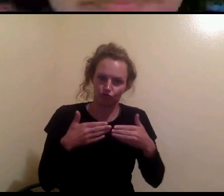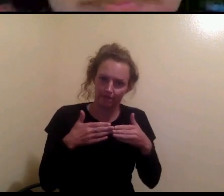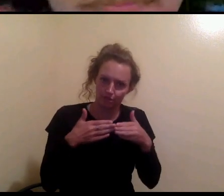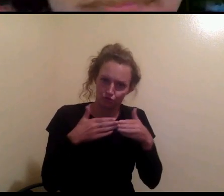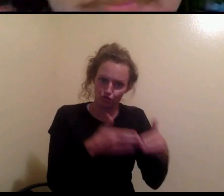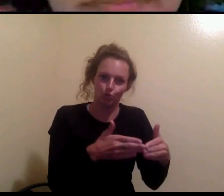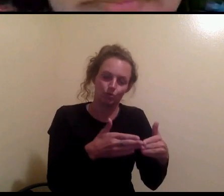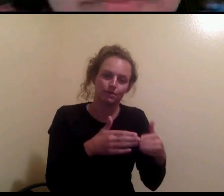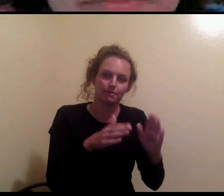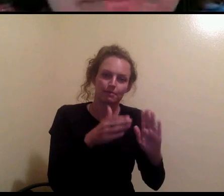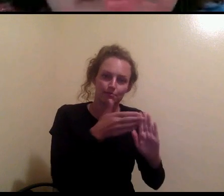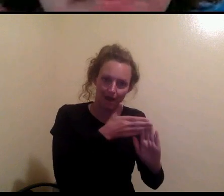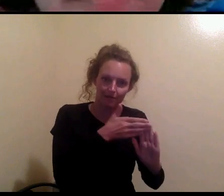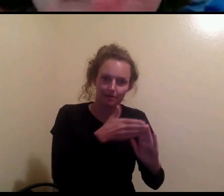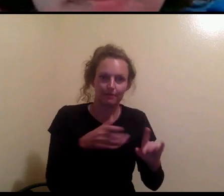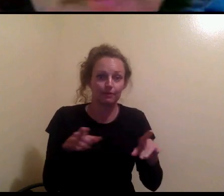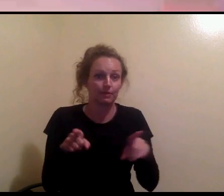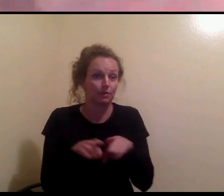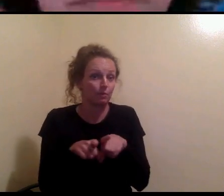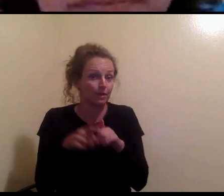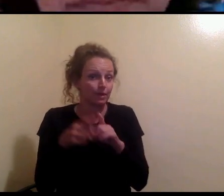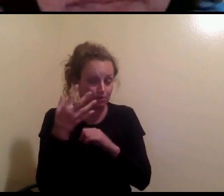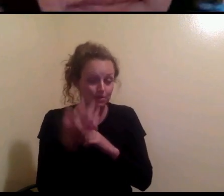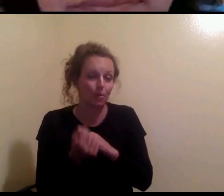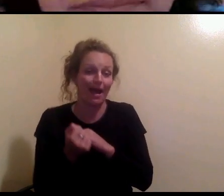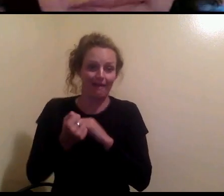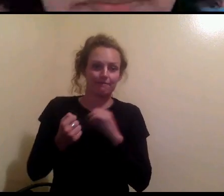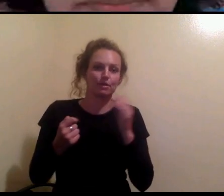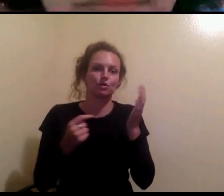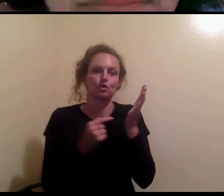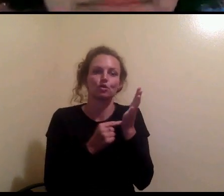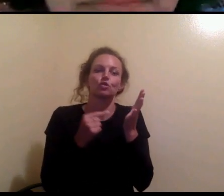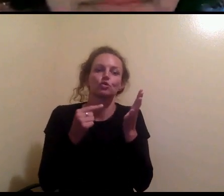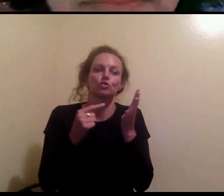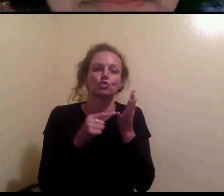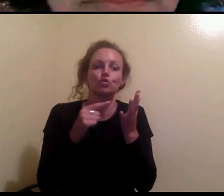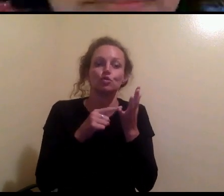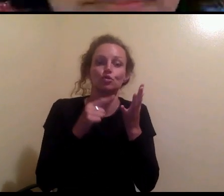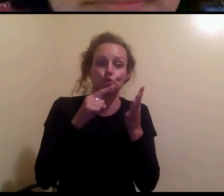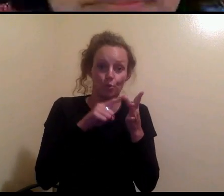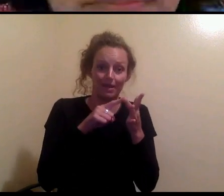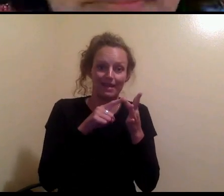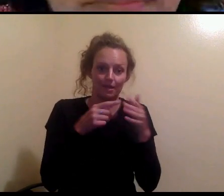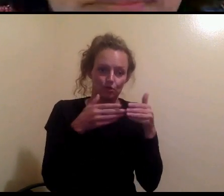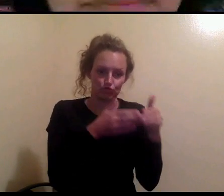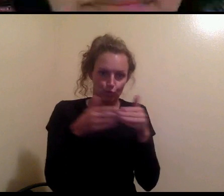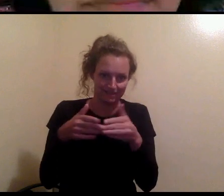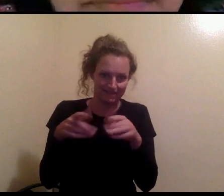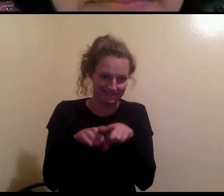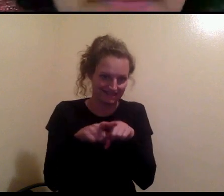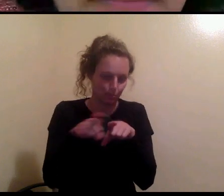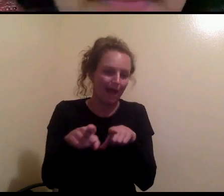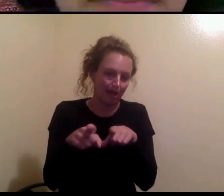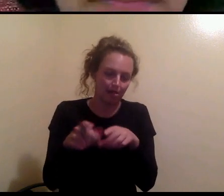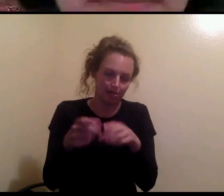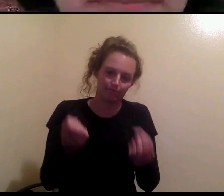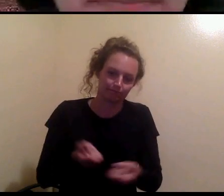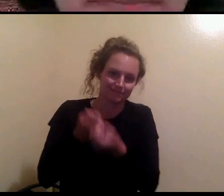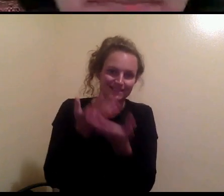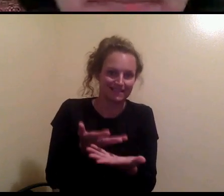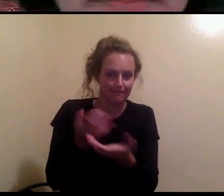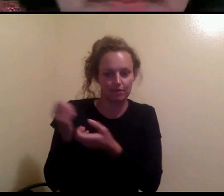people who have done the good work and people who have not done anything, on the same table to learn from each other and can create